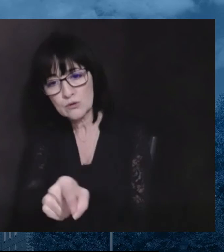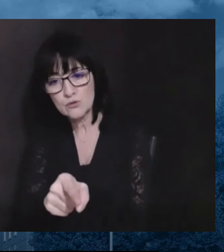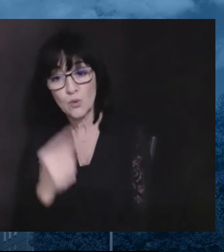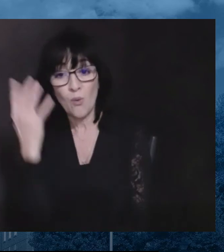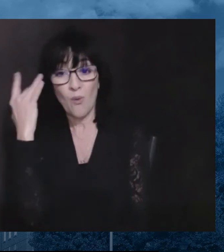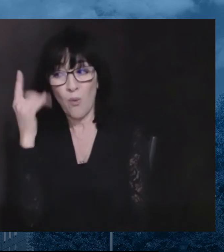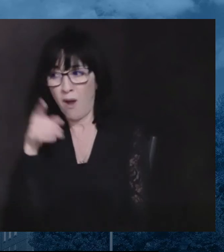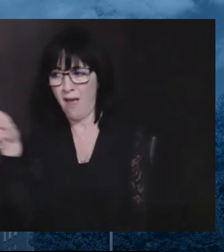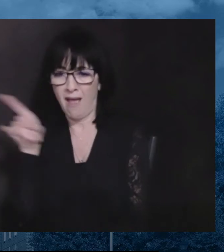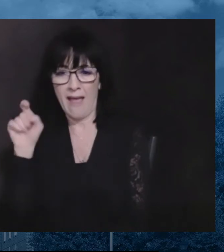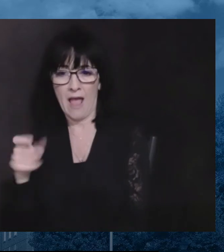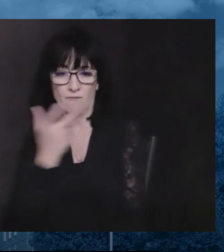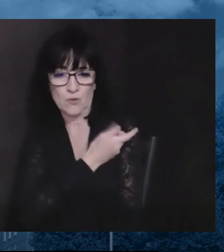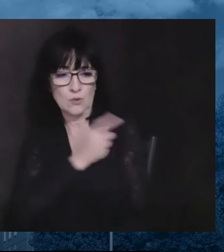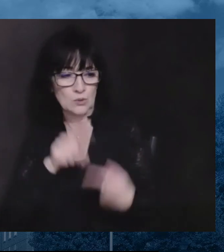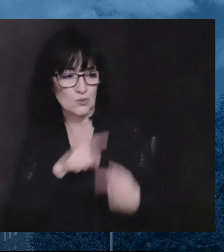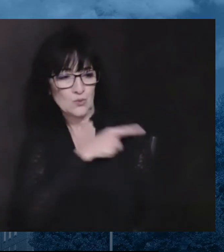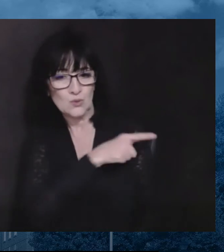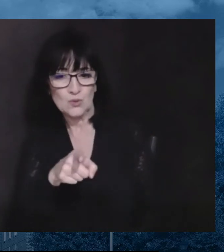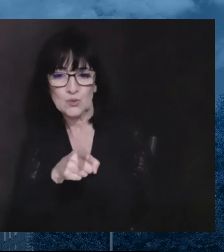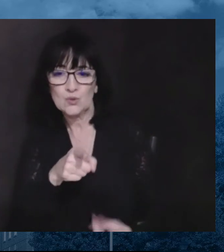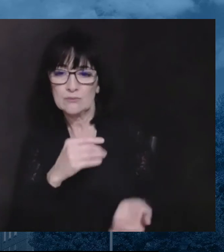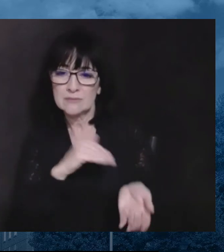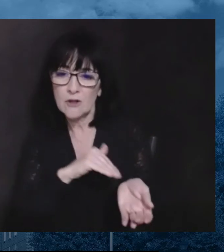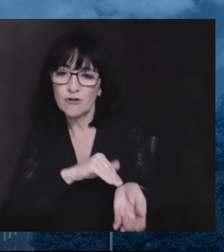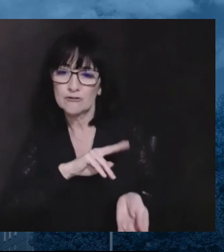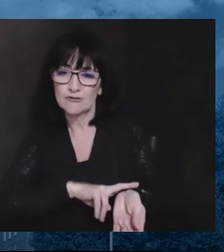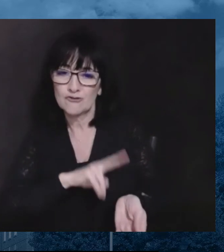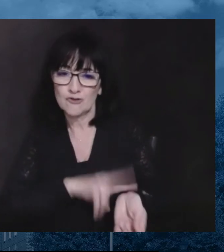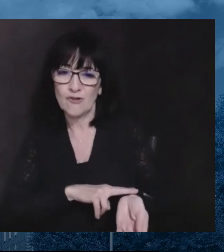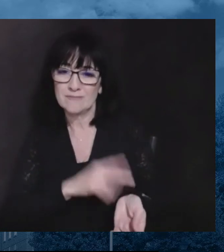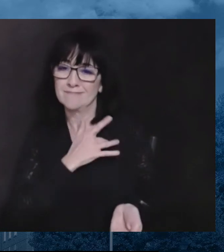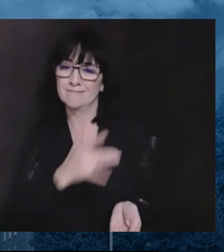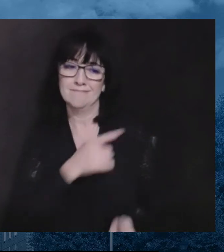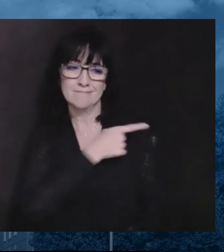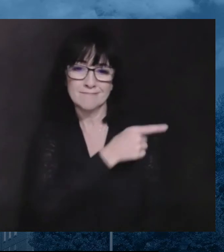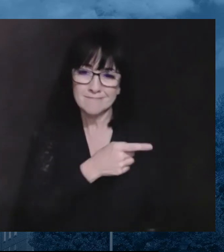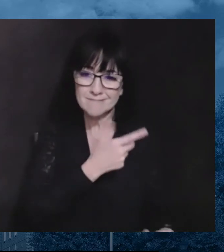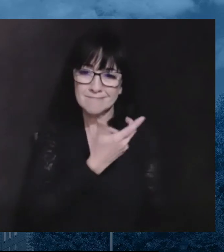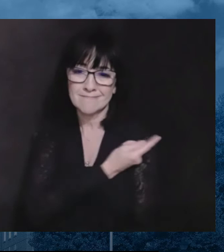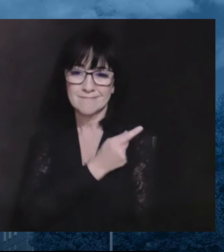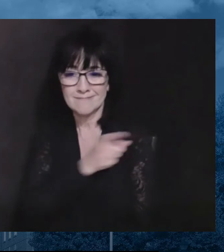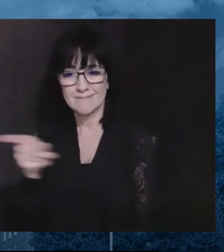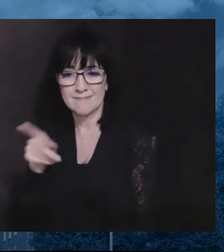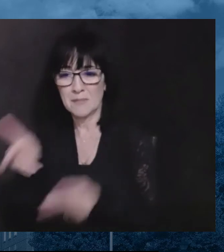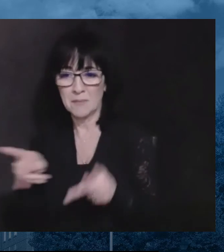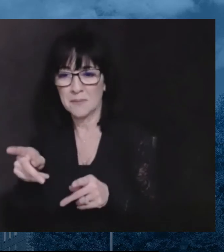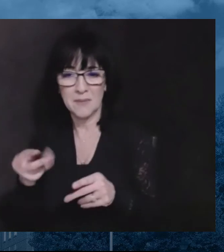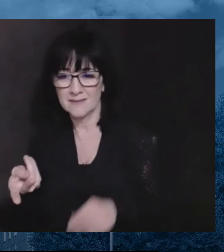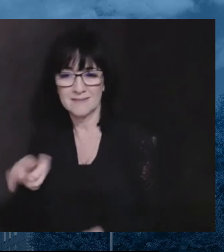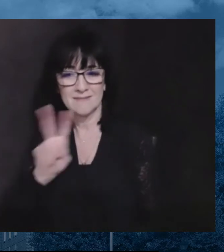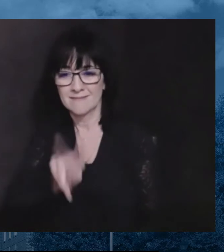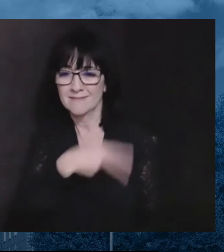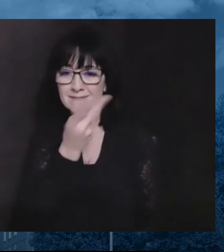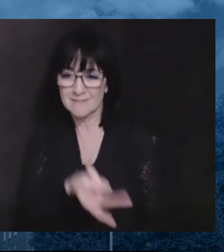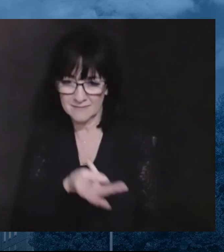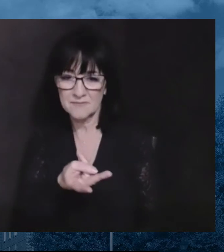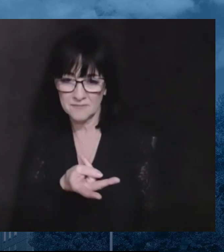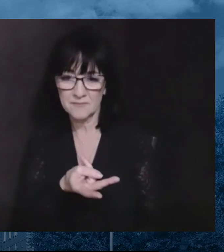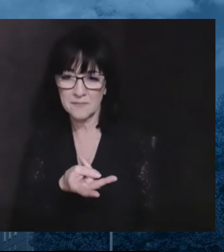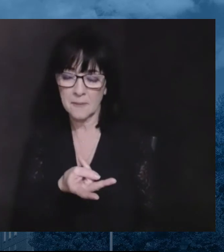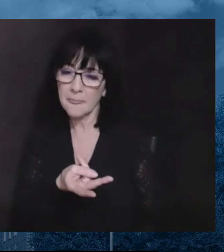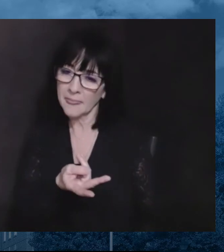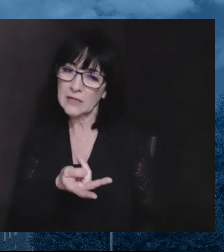in the 1A group that may not so nicely fit into a bucket where it may be as easy